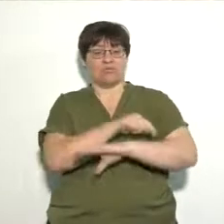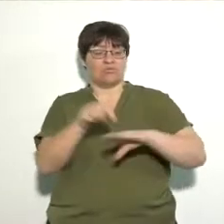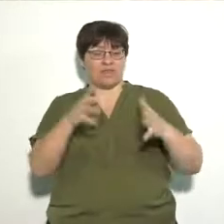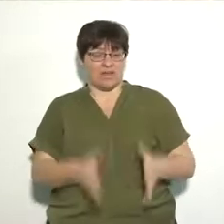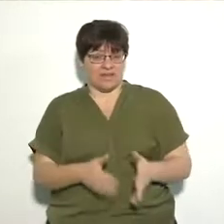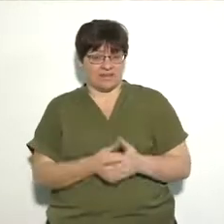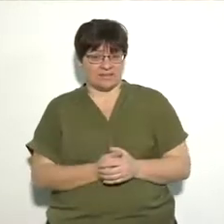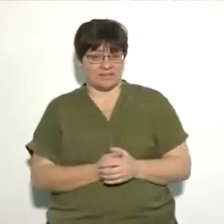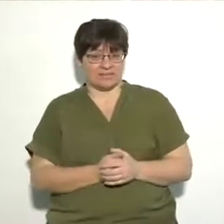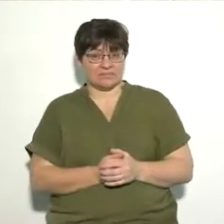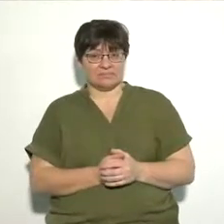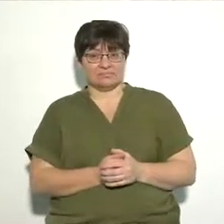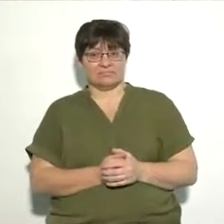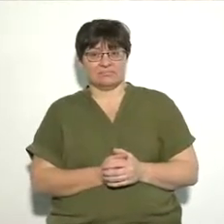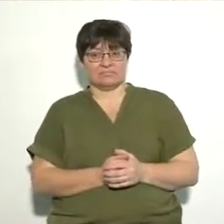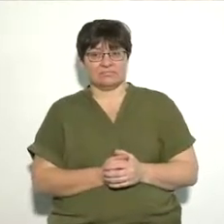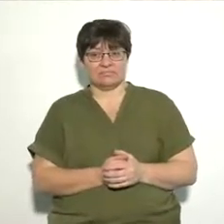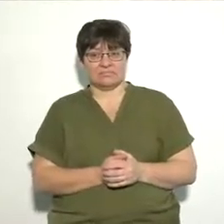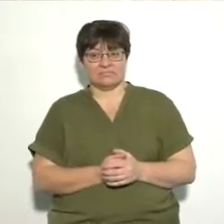need your ruler